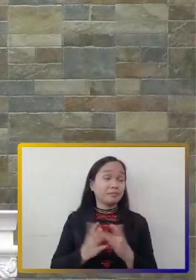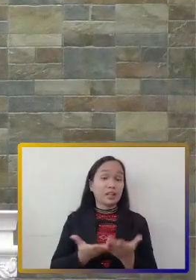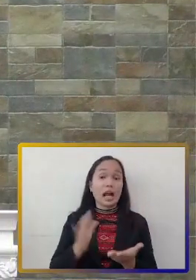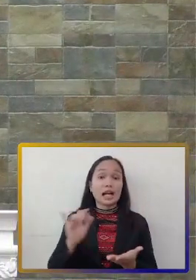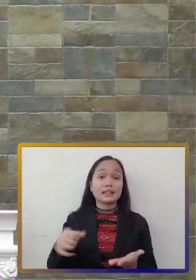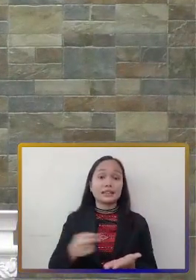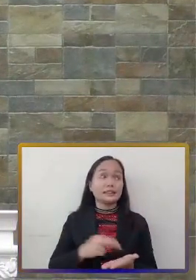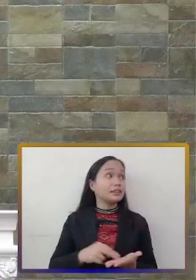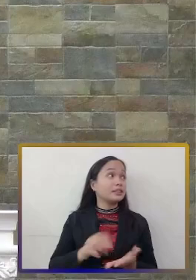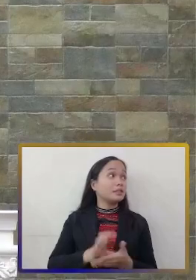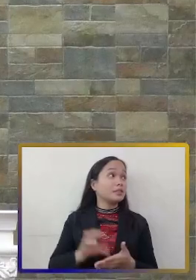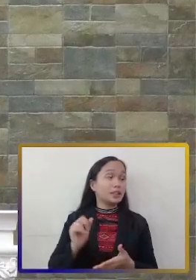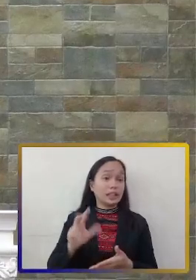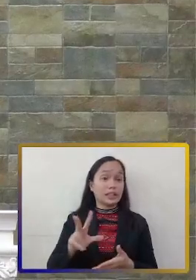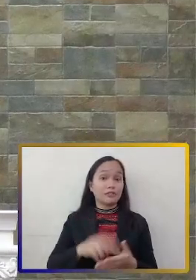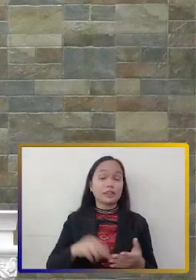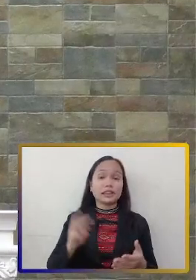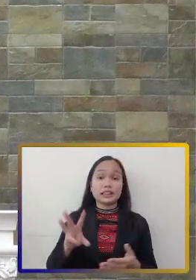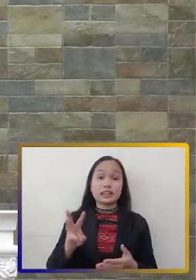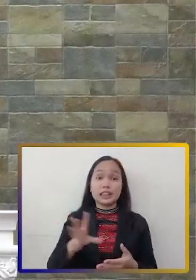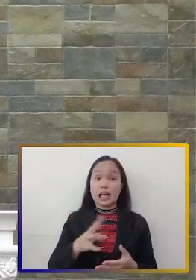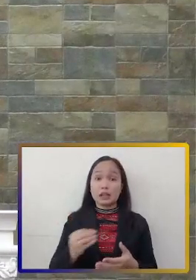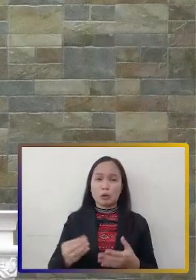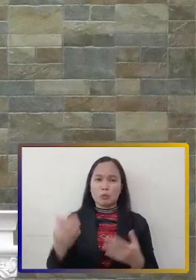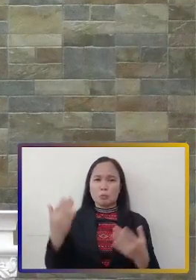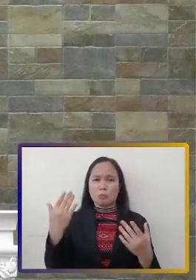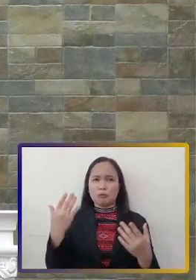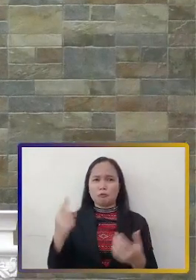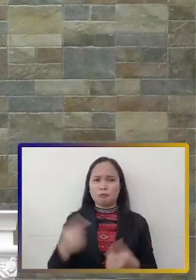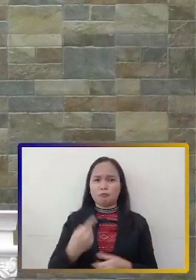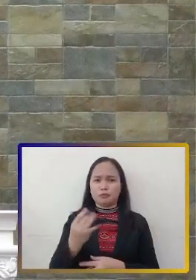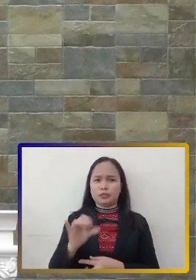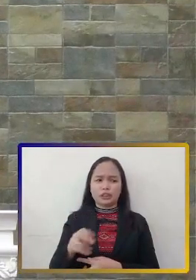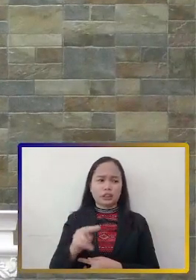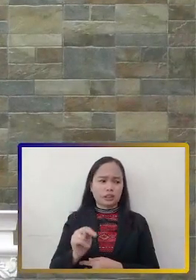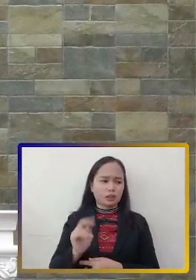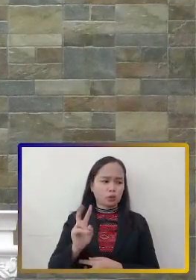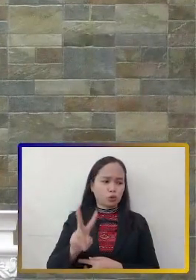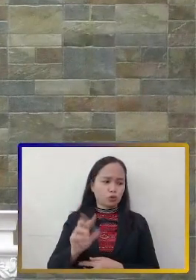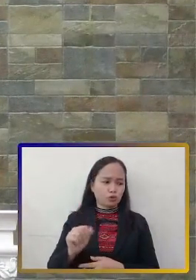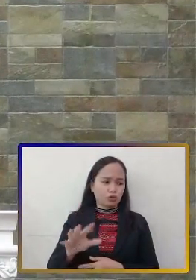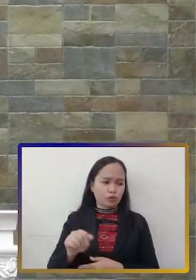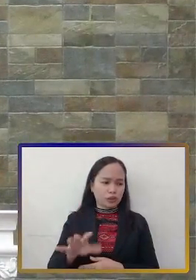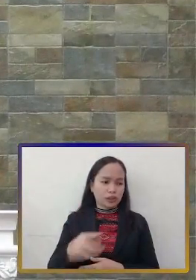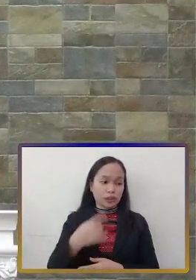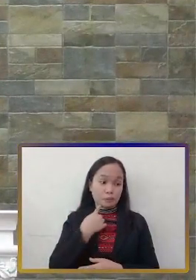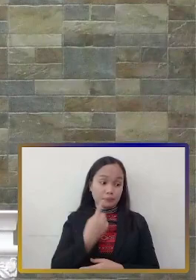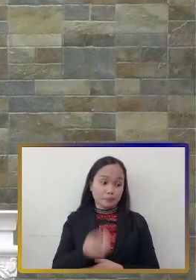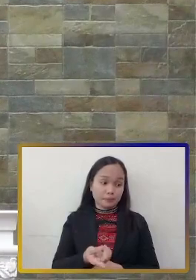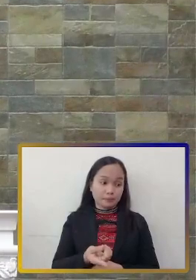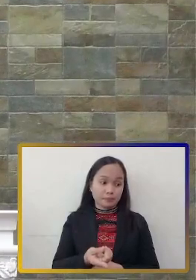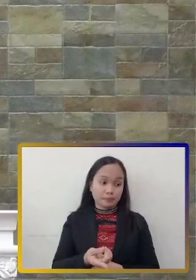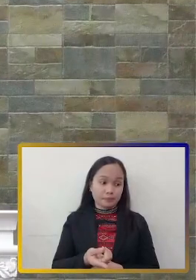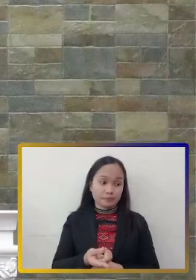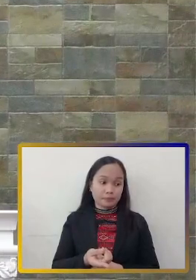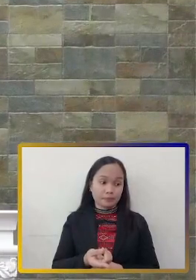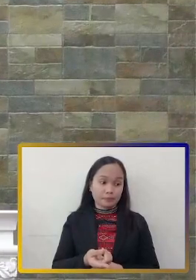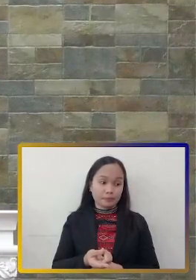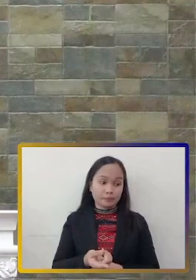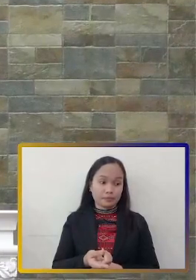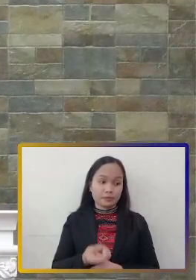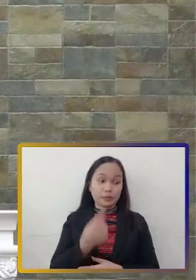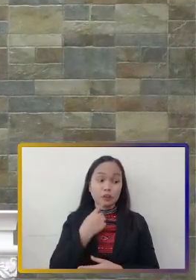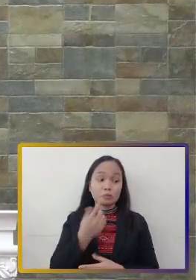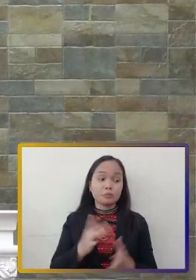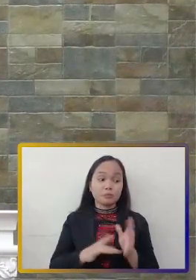John sa 1 John 2:15. Okay? In John chapter 3 in verse number 16, the Bible